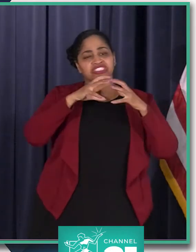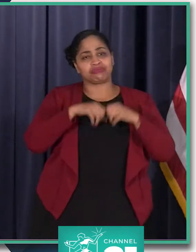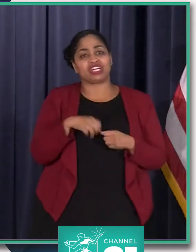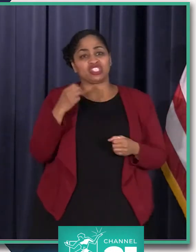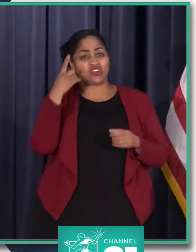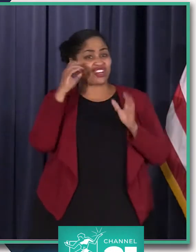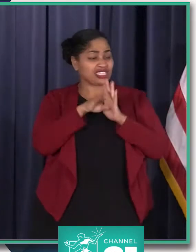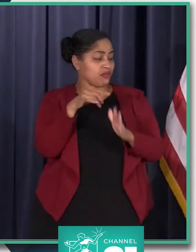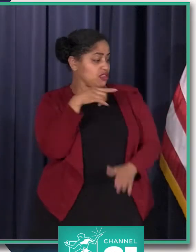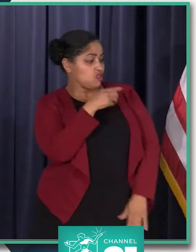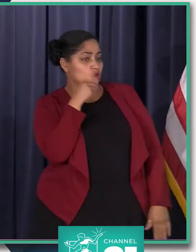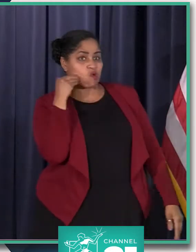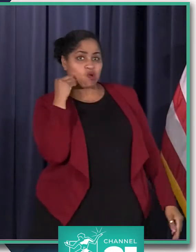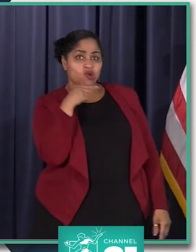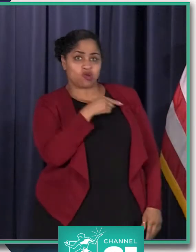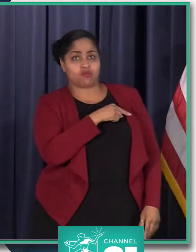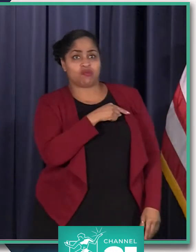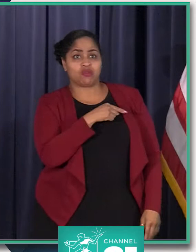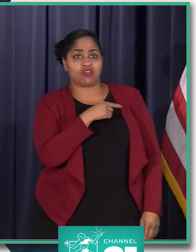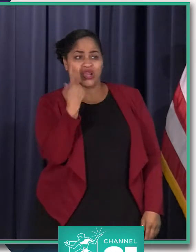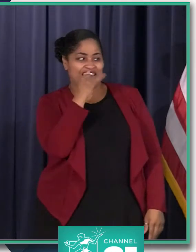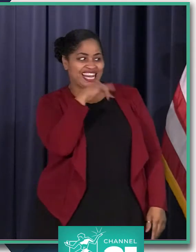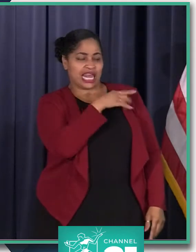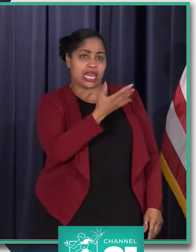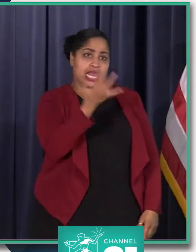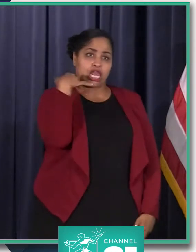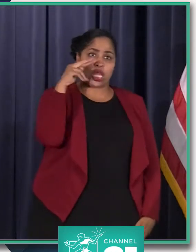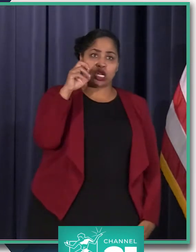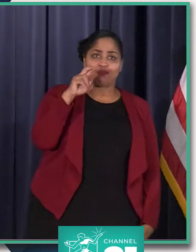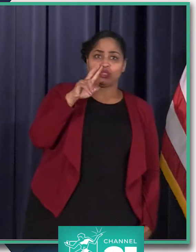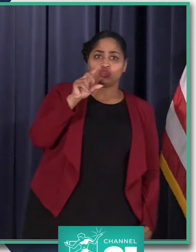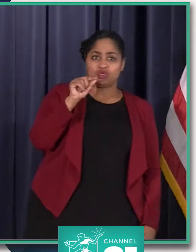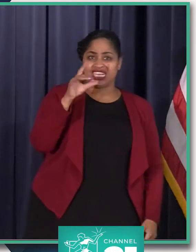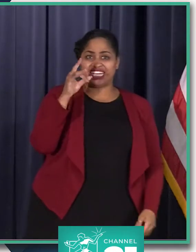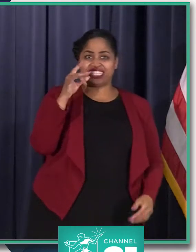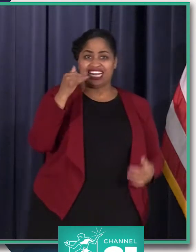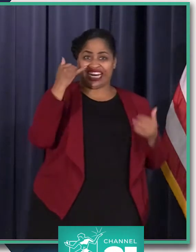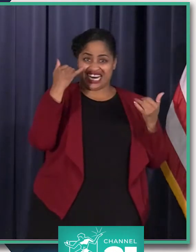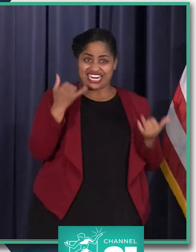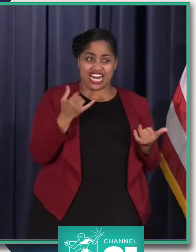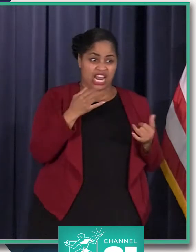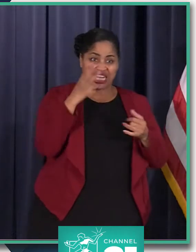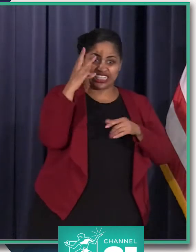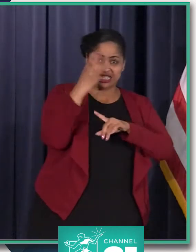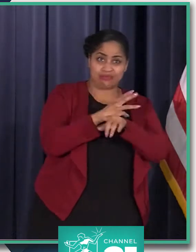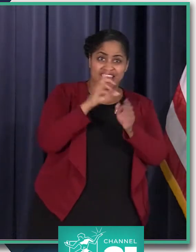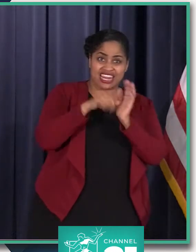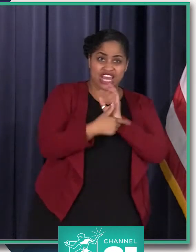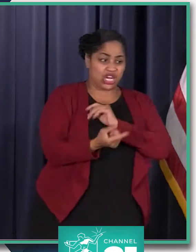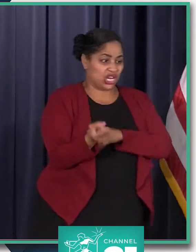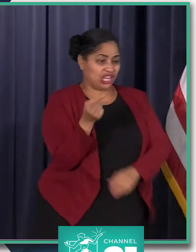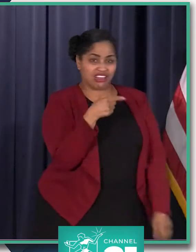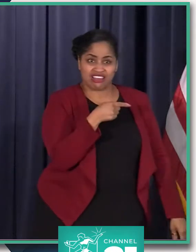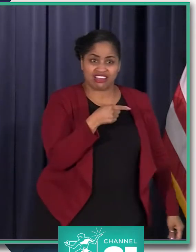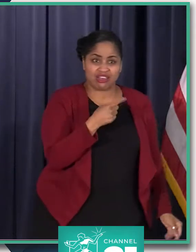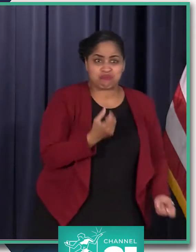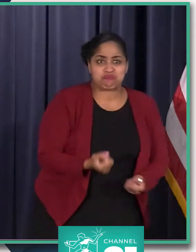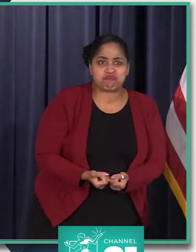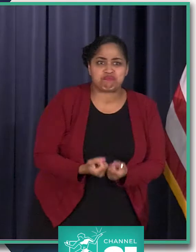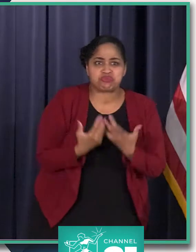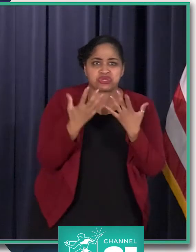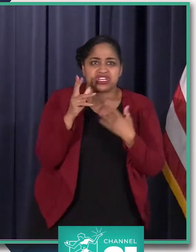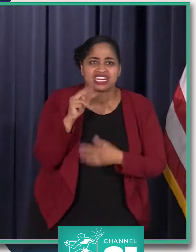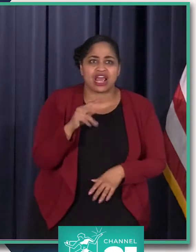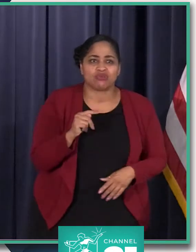So, for example, this house in Grayfield looked like this in November of 2018. 6 months later, burned out